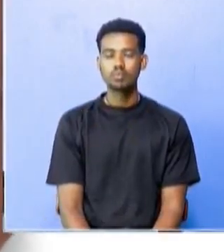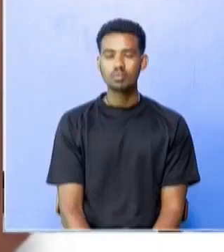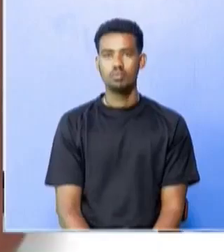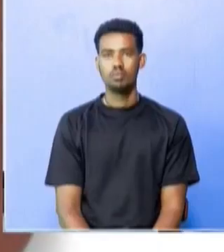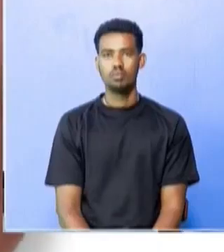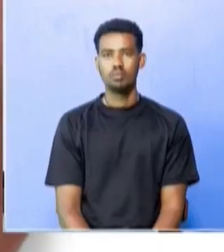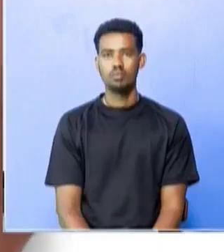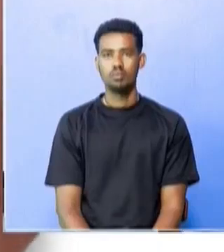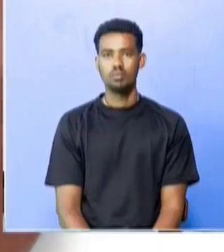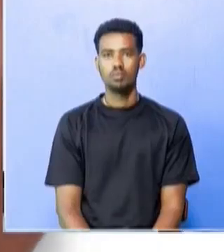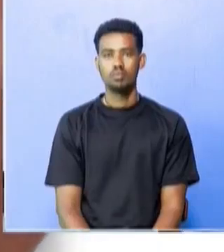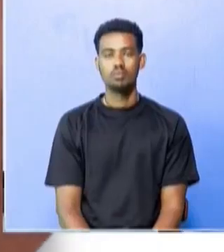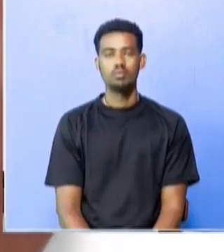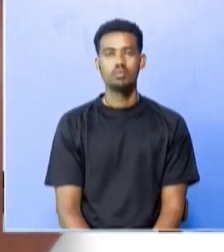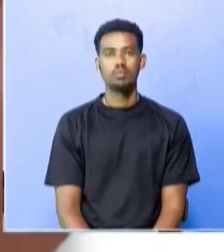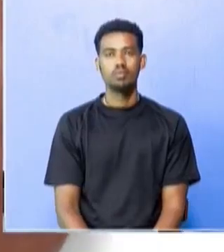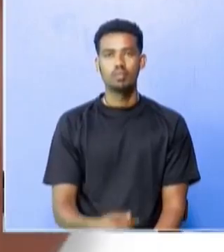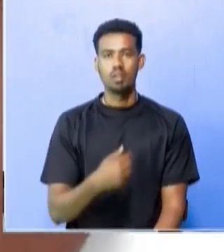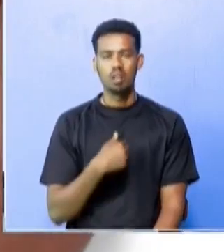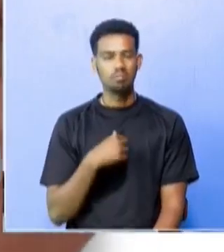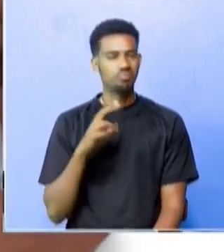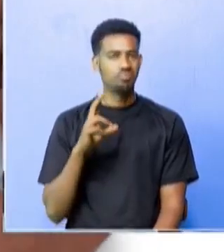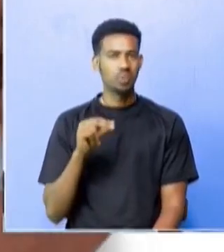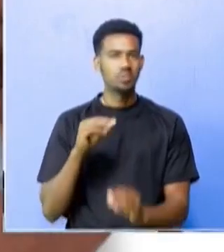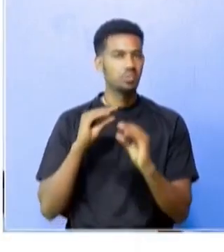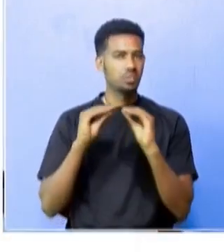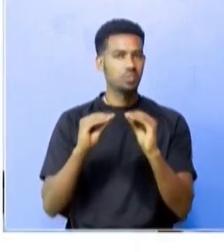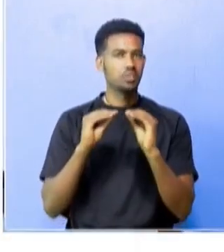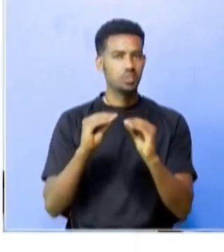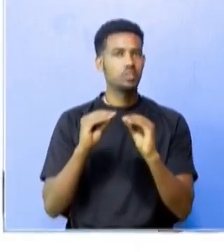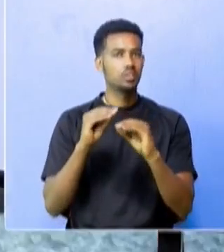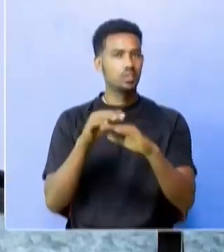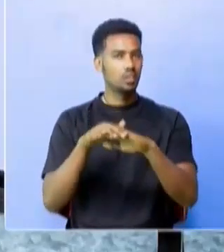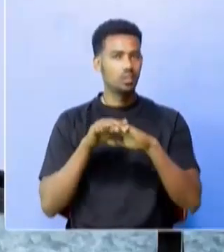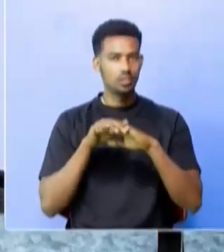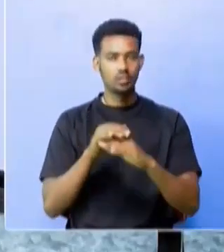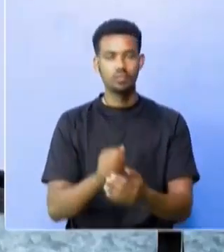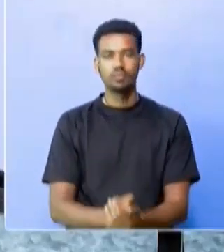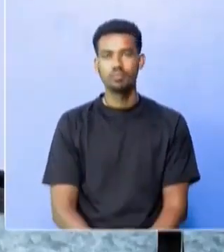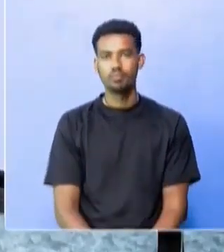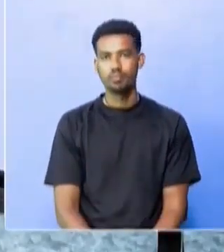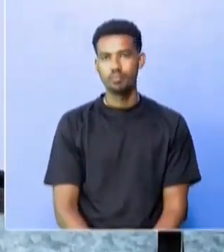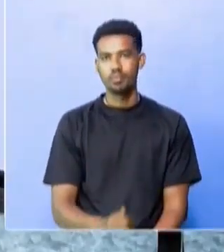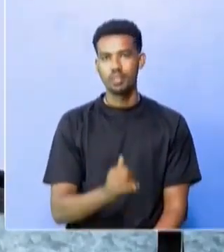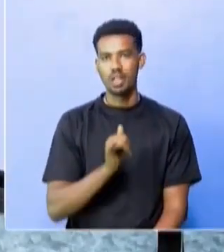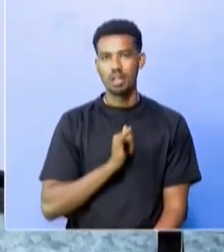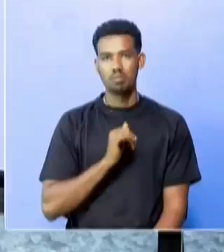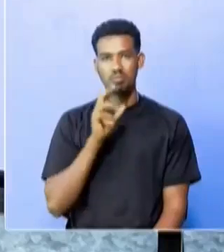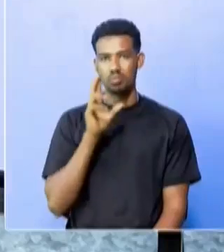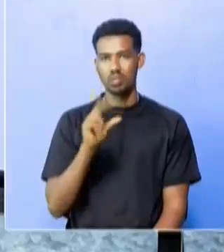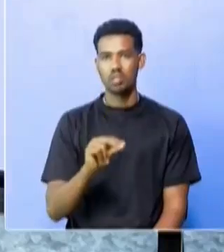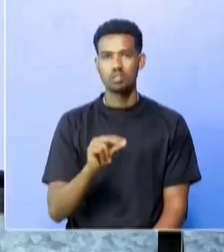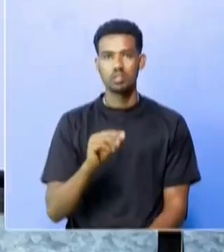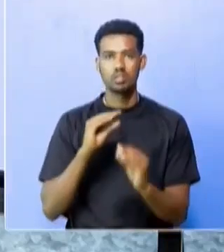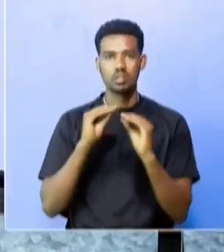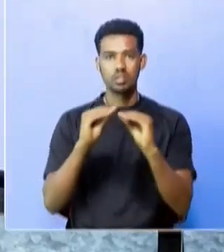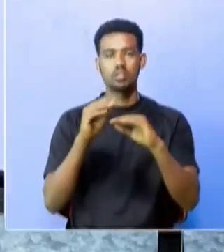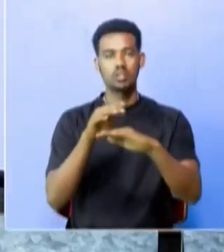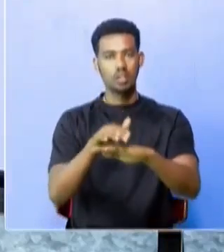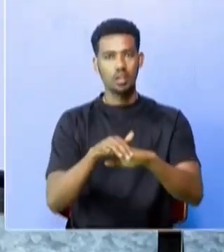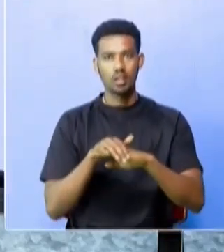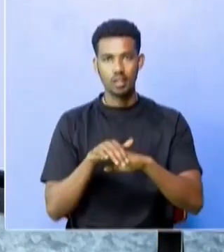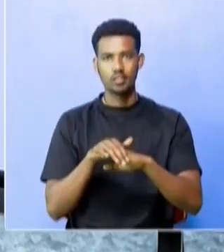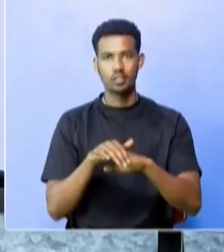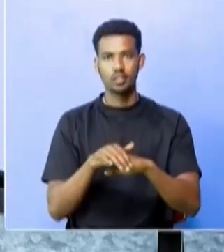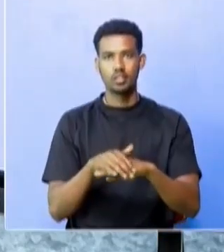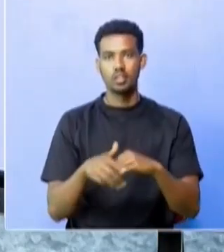English. I'm not teaching English. I'm not teaching English. Just